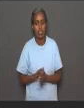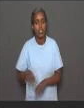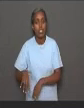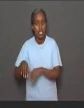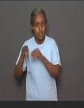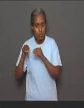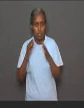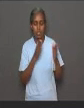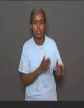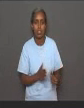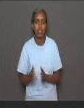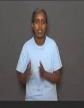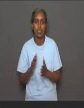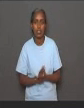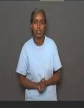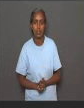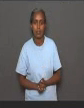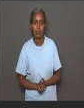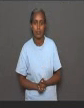Students, let's get ready.